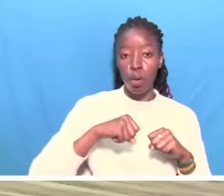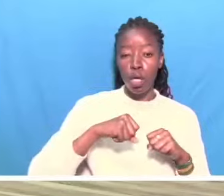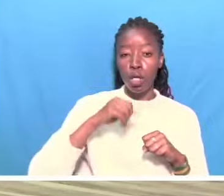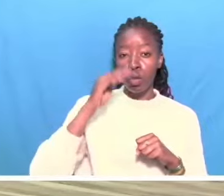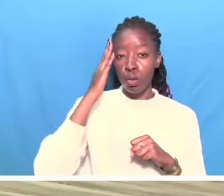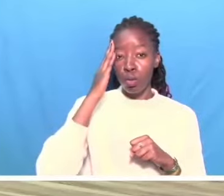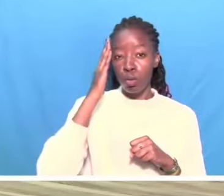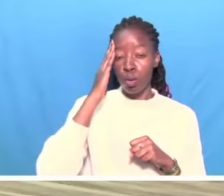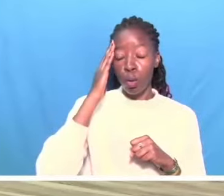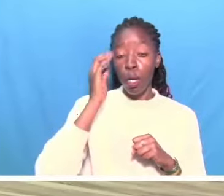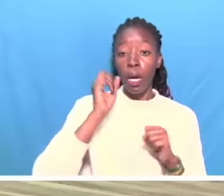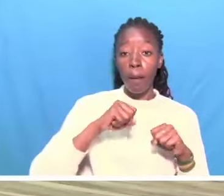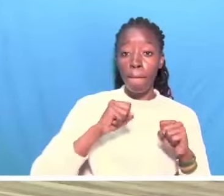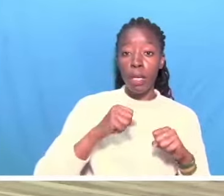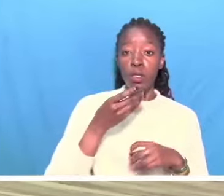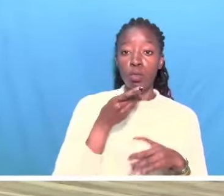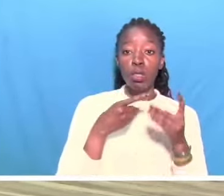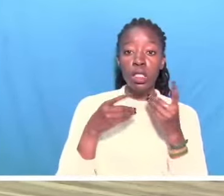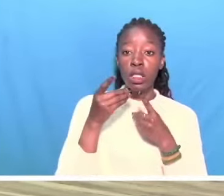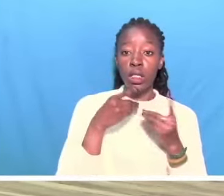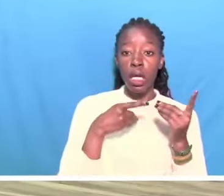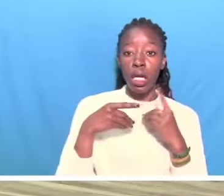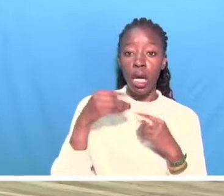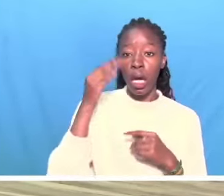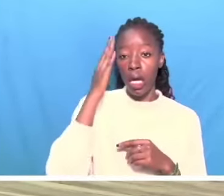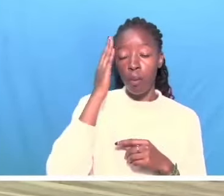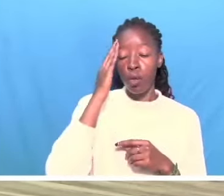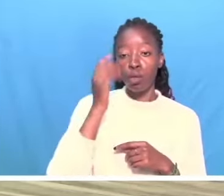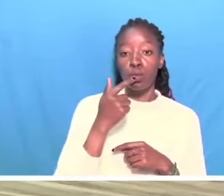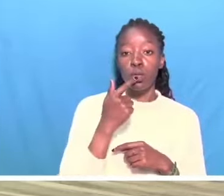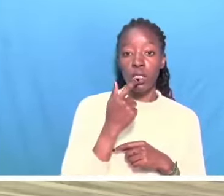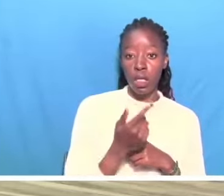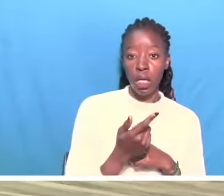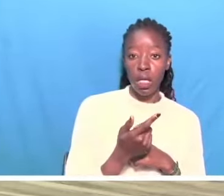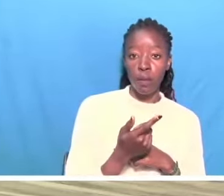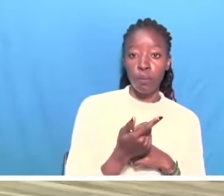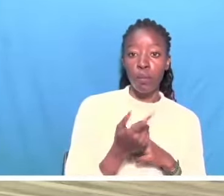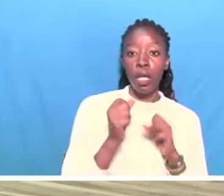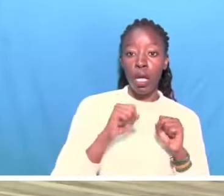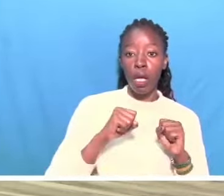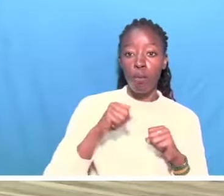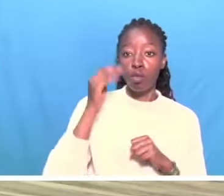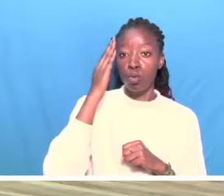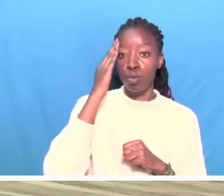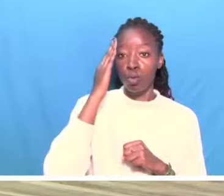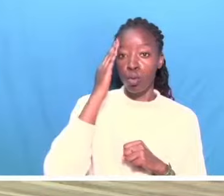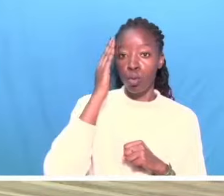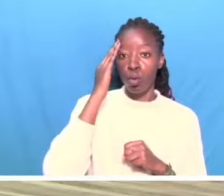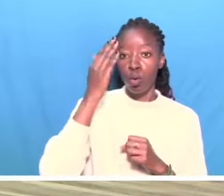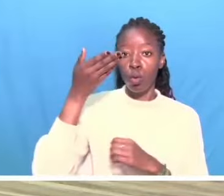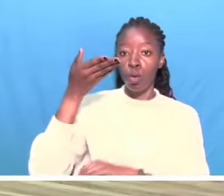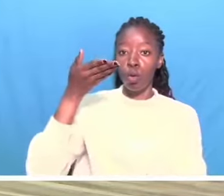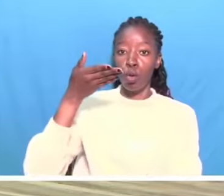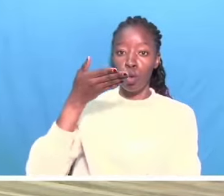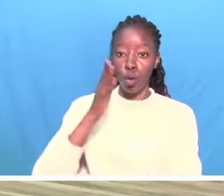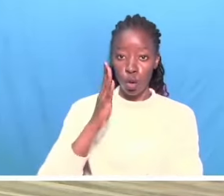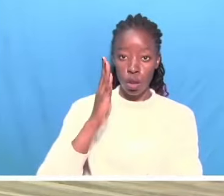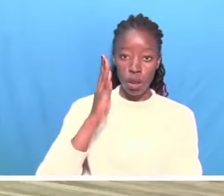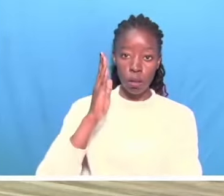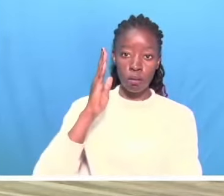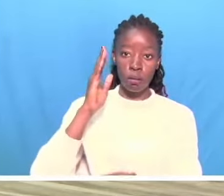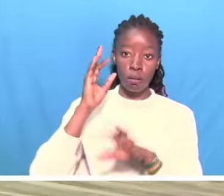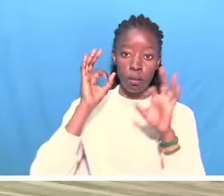are able to discern, you are able to tell, you are able to know God's